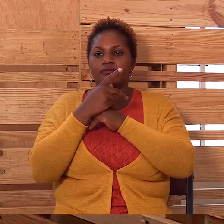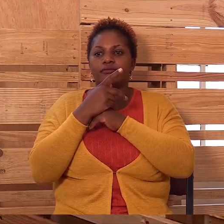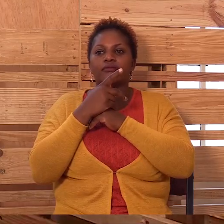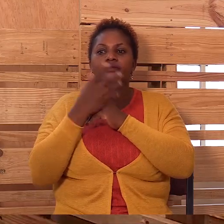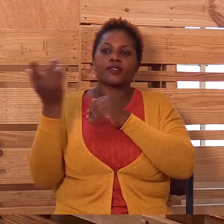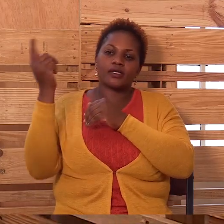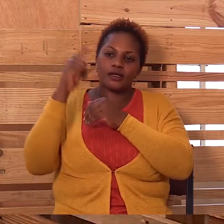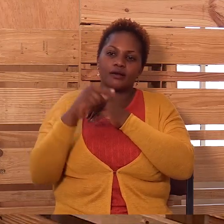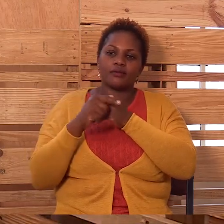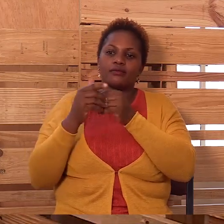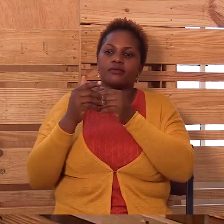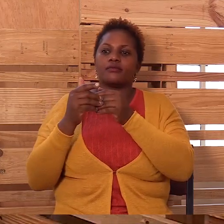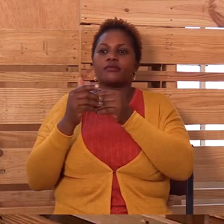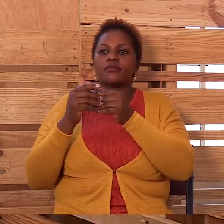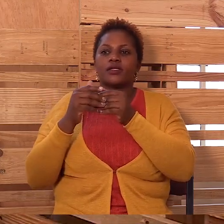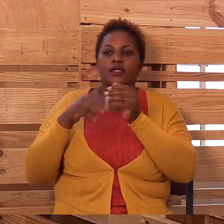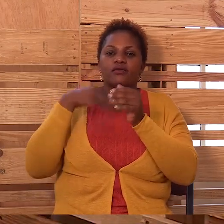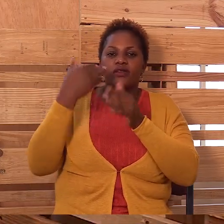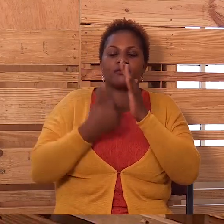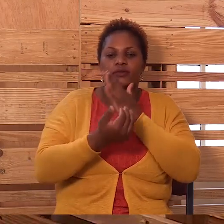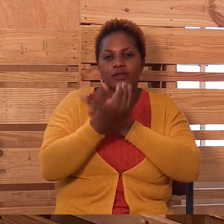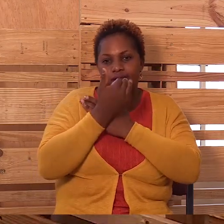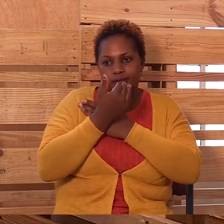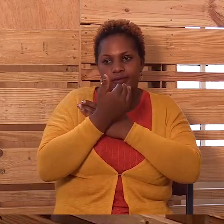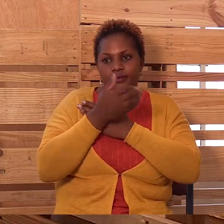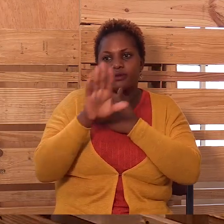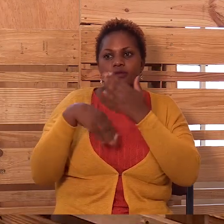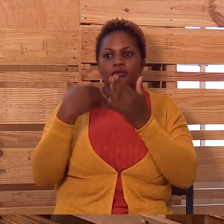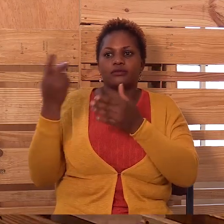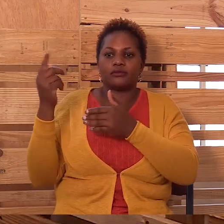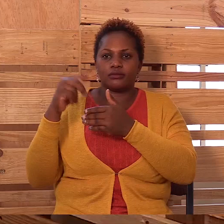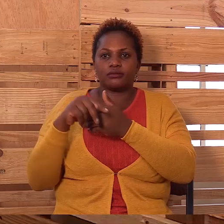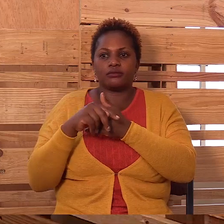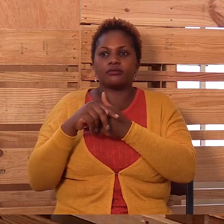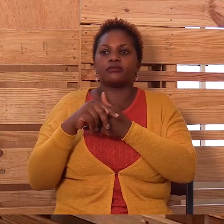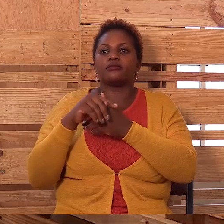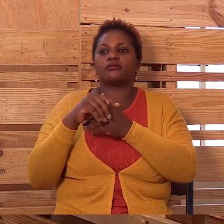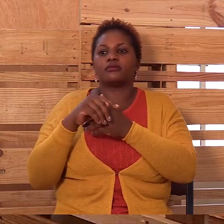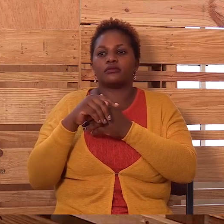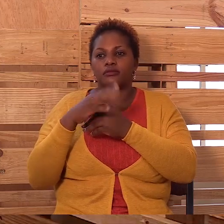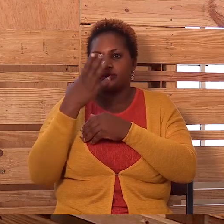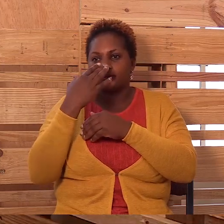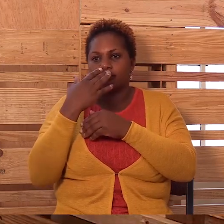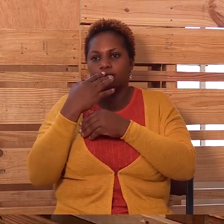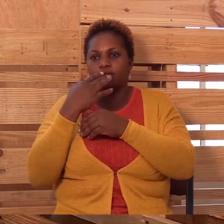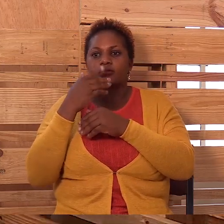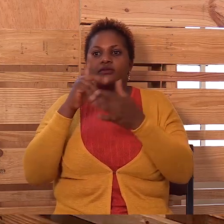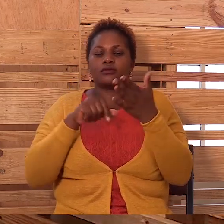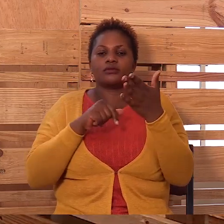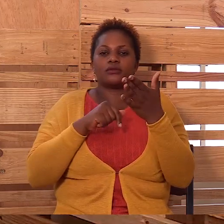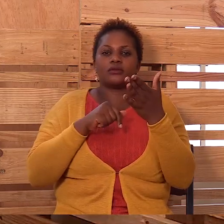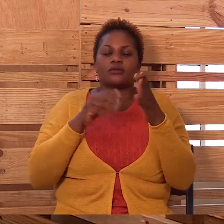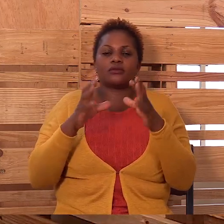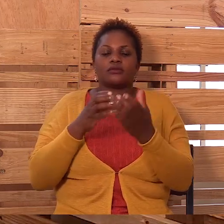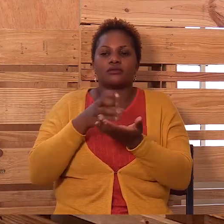the incense would come and be brought forth. So the following morning, they all came up, the incense, and they brought what